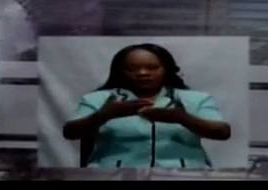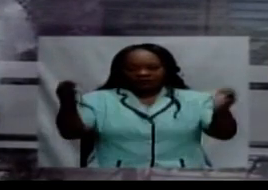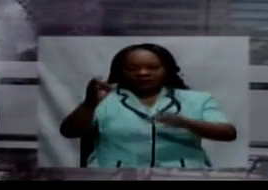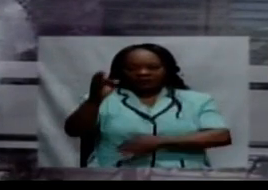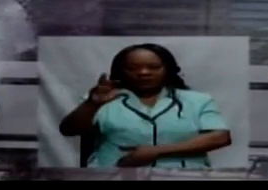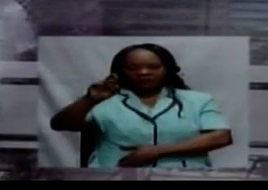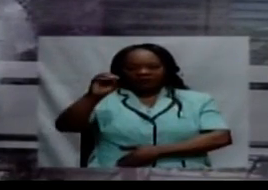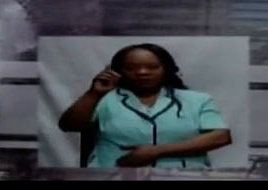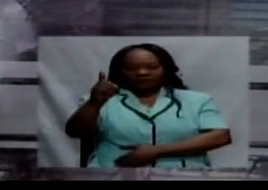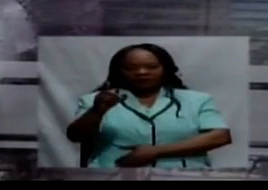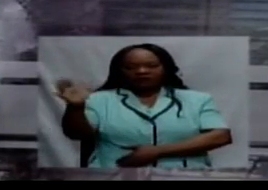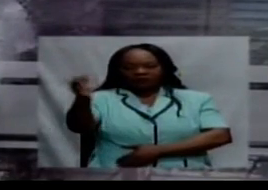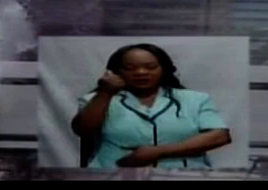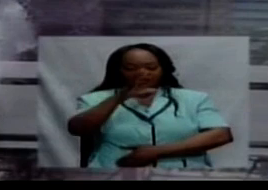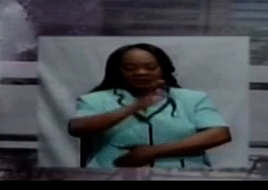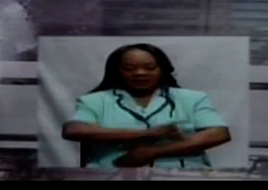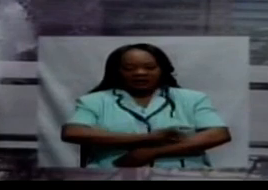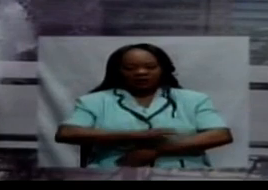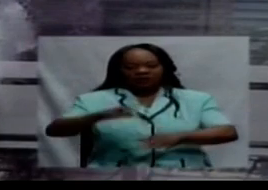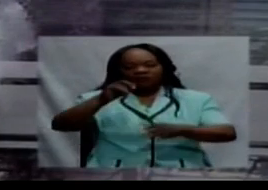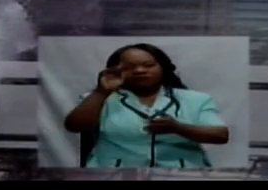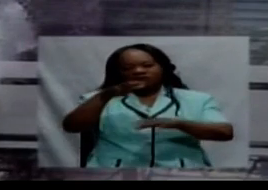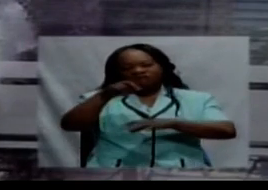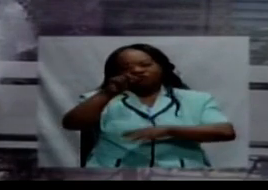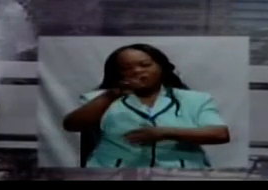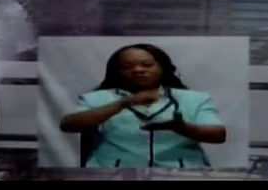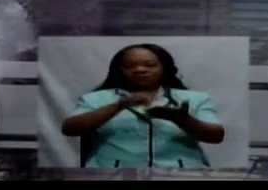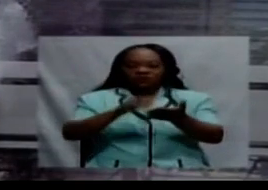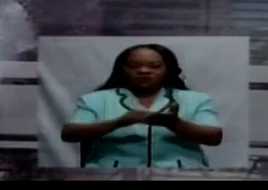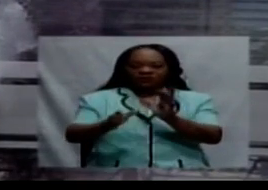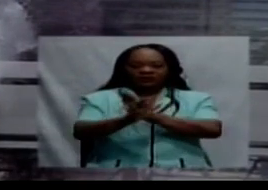Membe, was allowed to draw a monthly salary of 1 million kwacha.